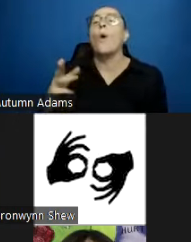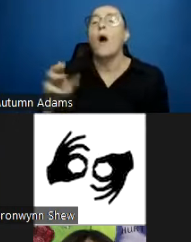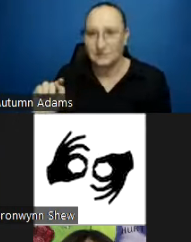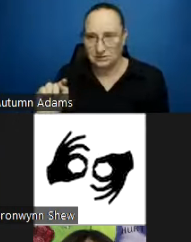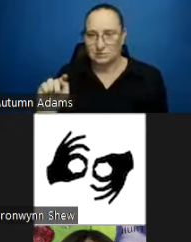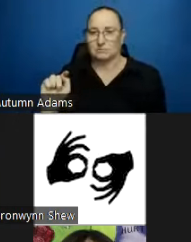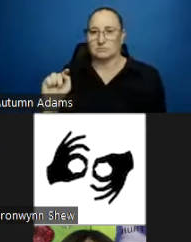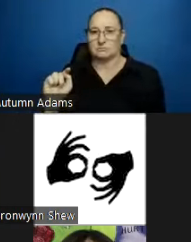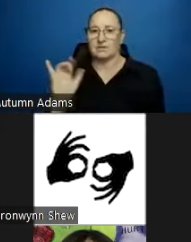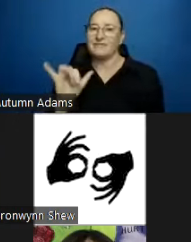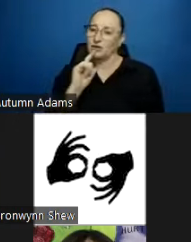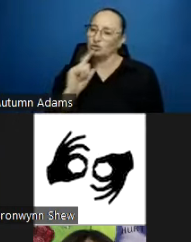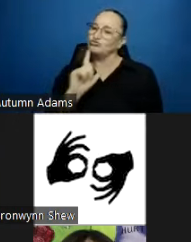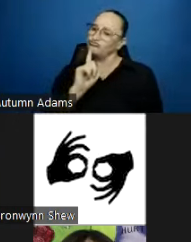do.